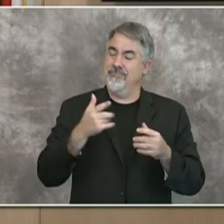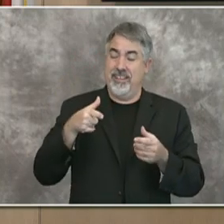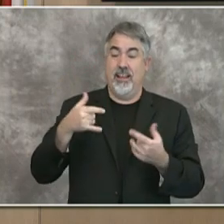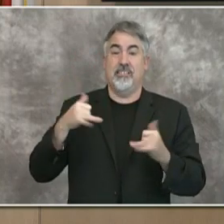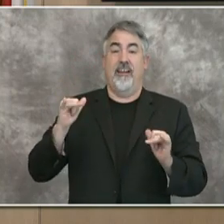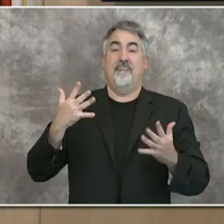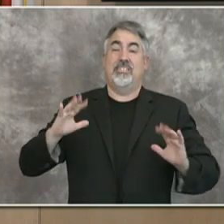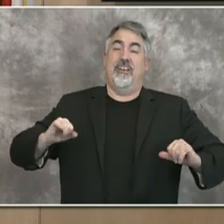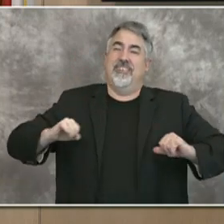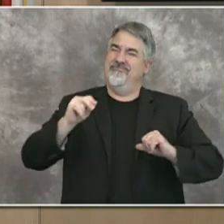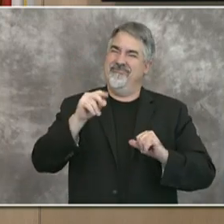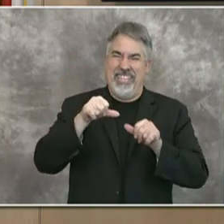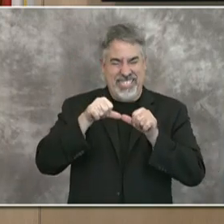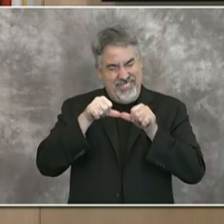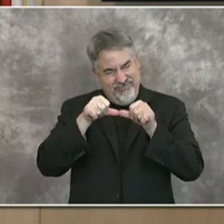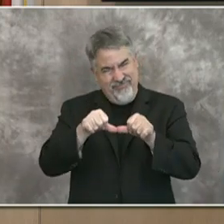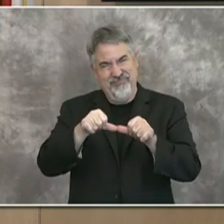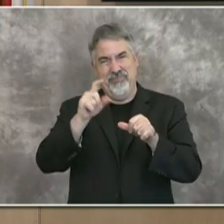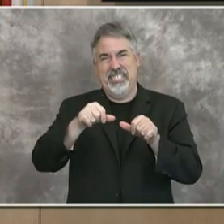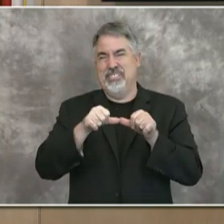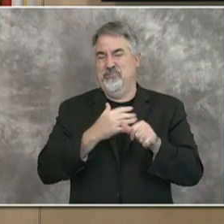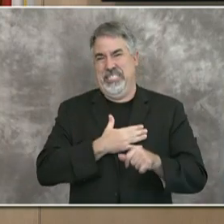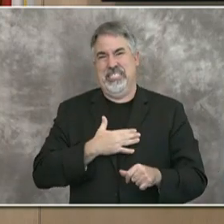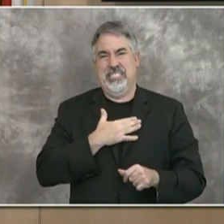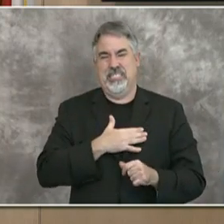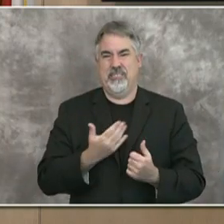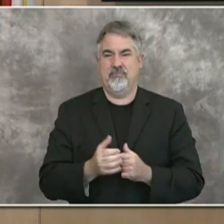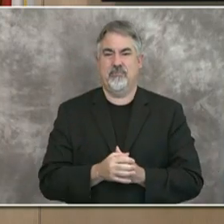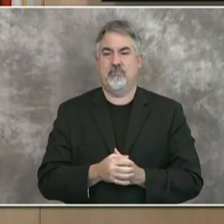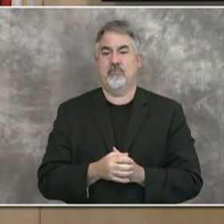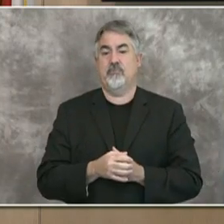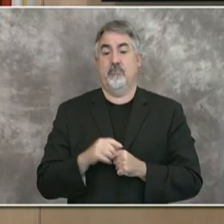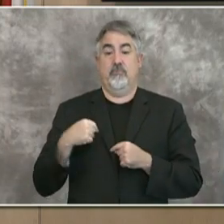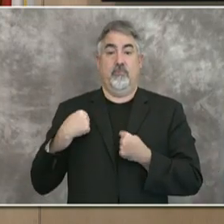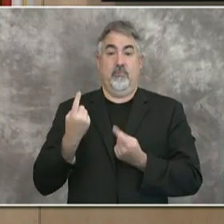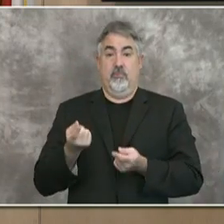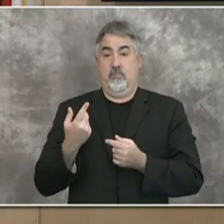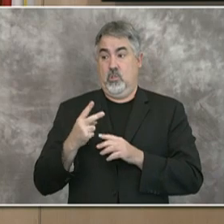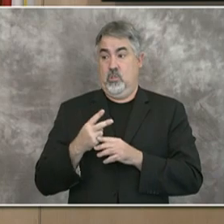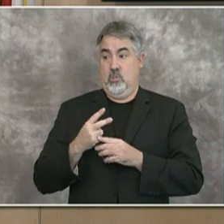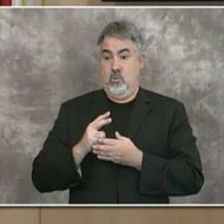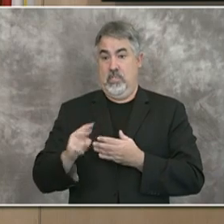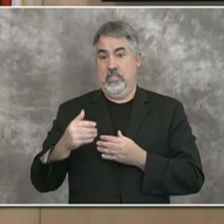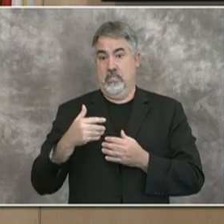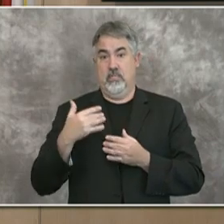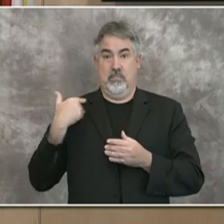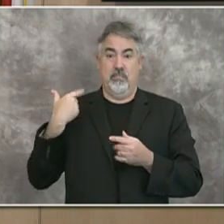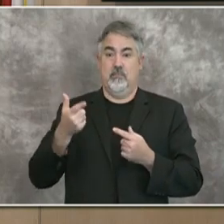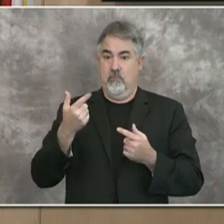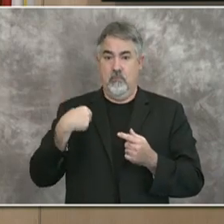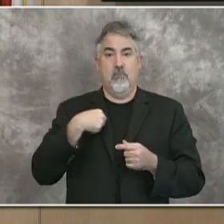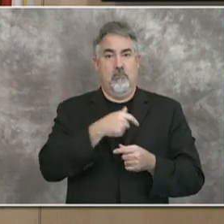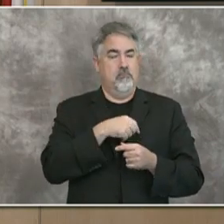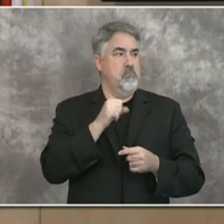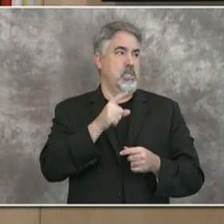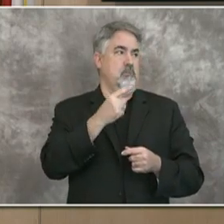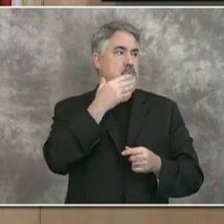that. I know these past few weeks have been hard, but I know that San Diegans have been up to the